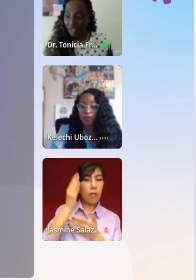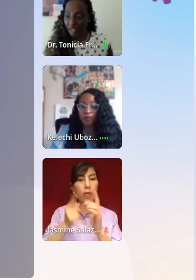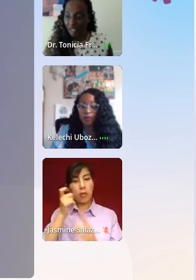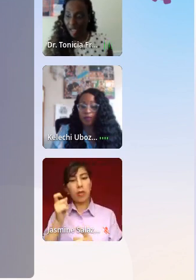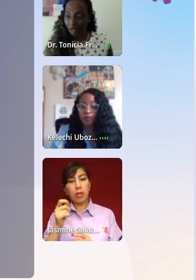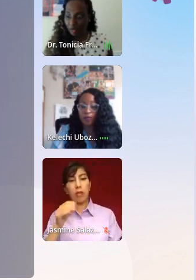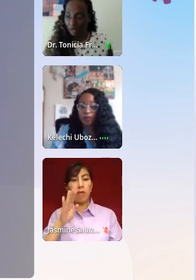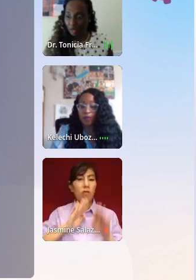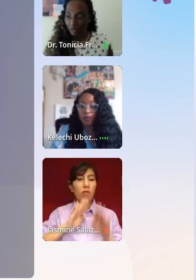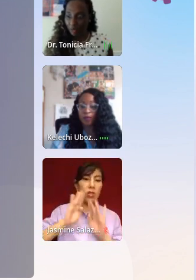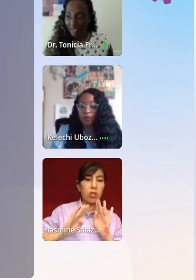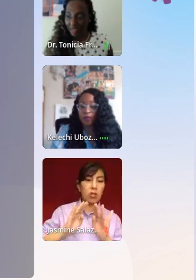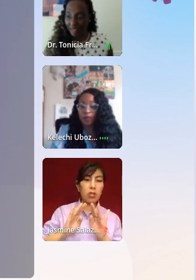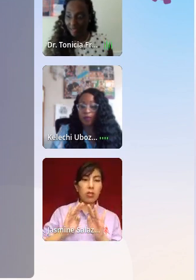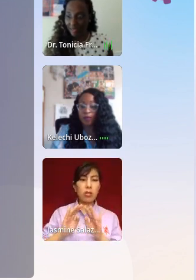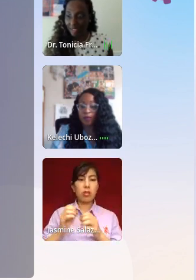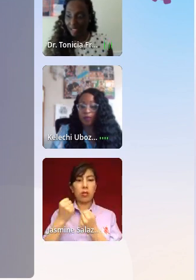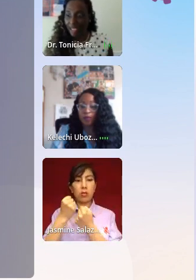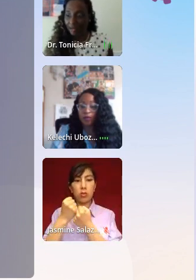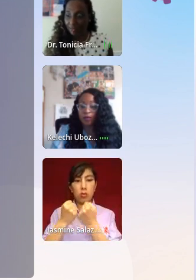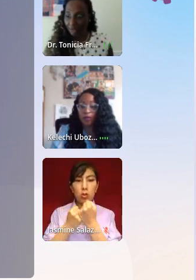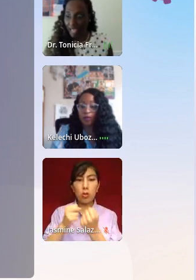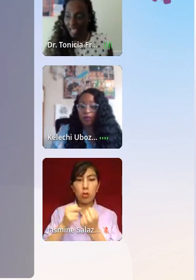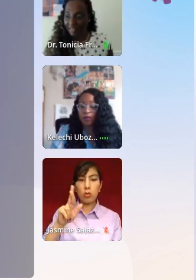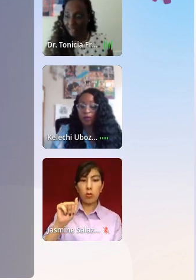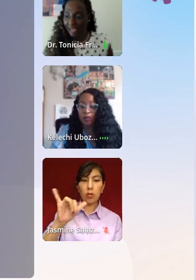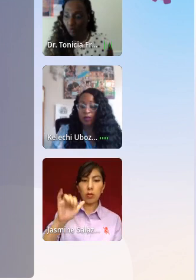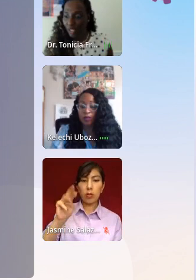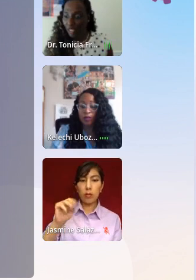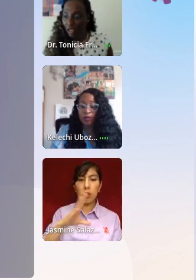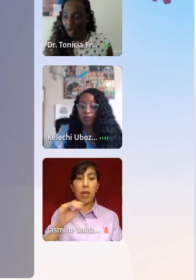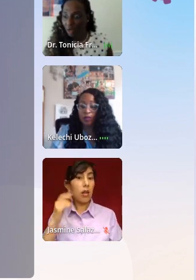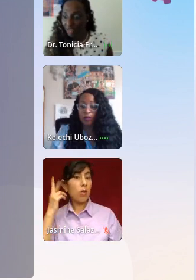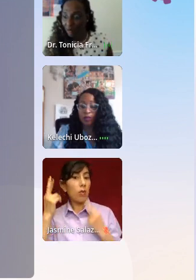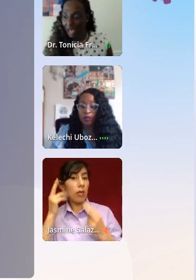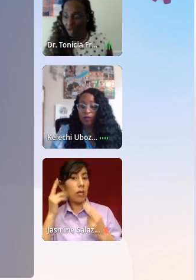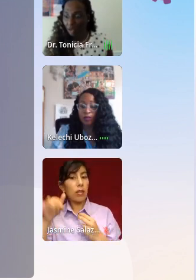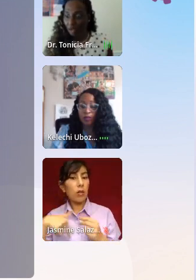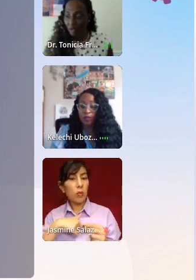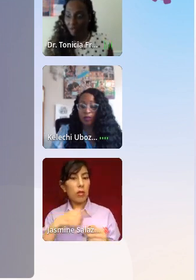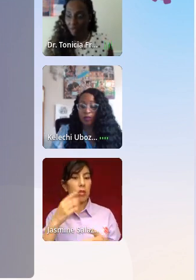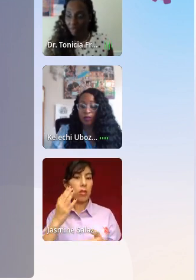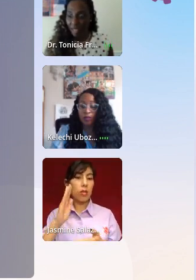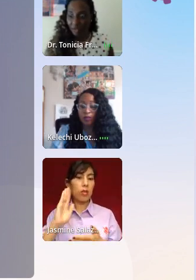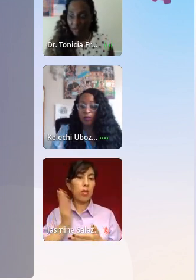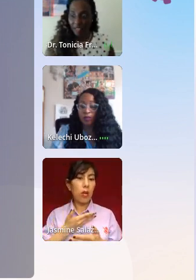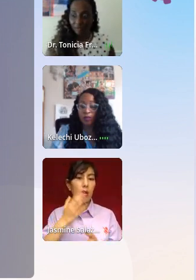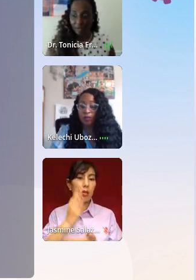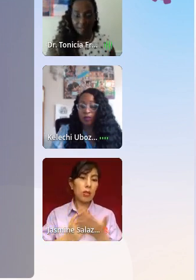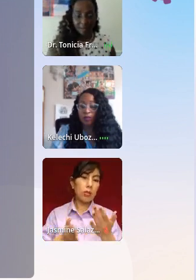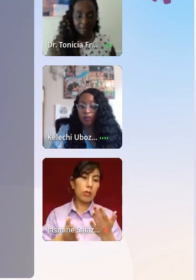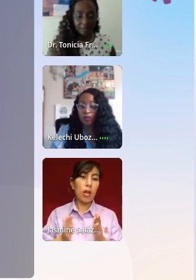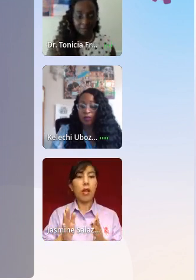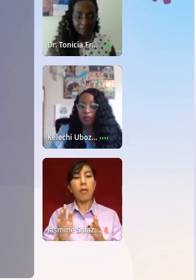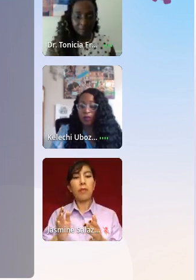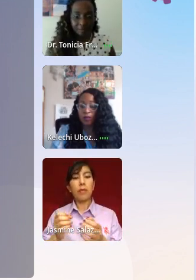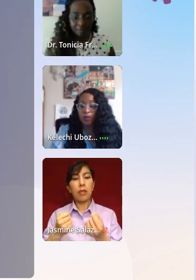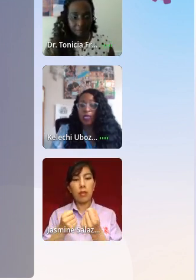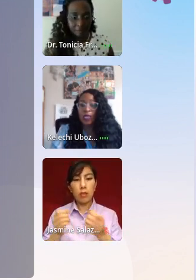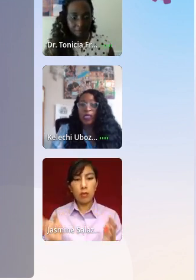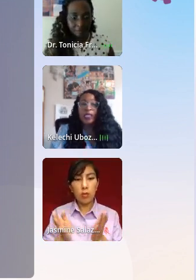frustration about structural racism and realizing that we all somehow contribute to perpetuating racism?